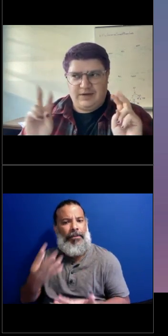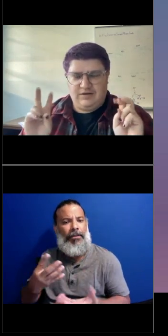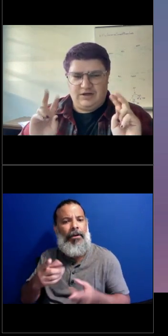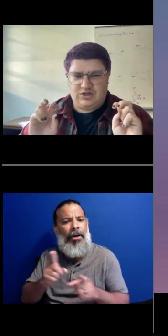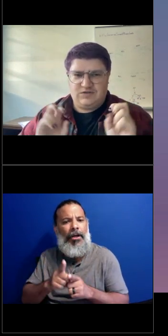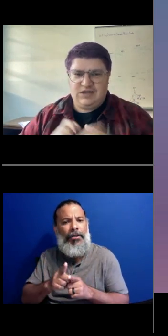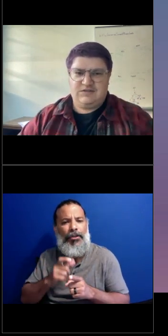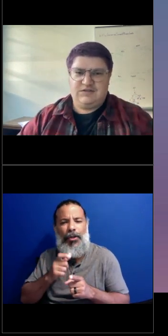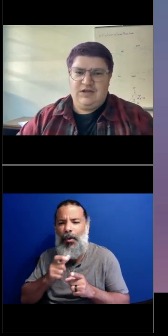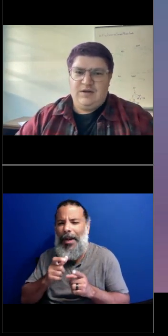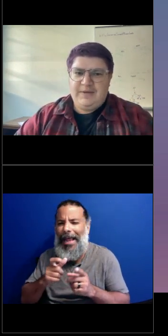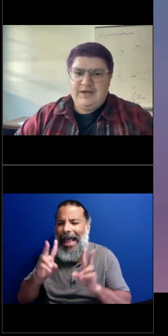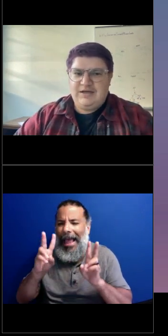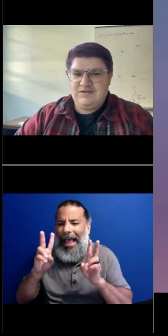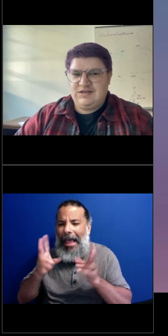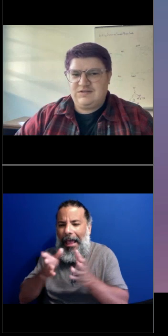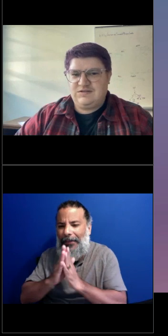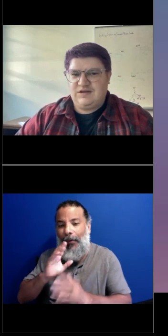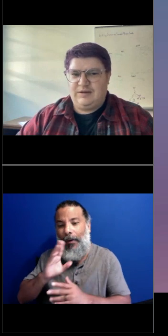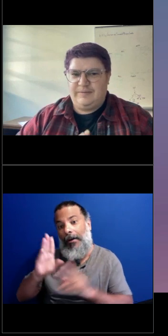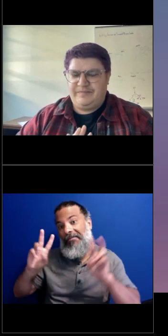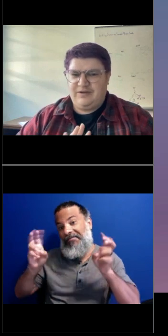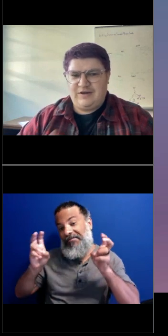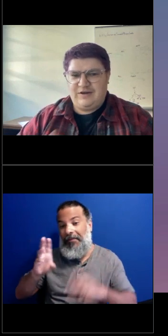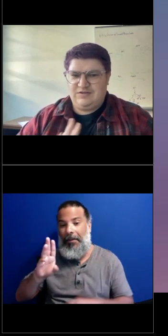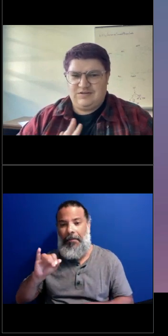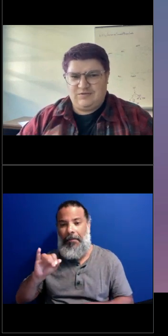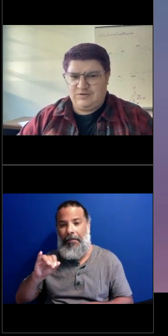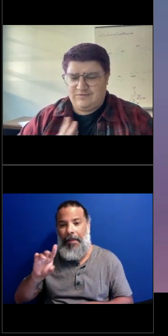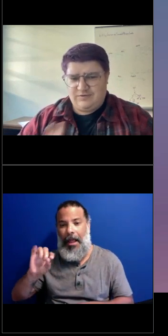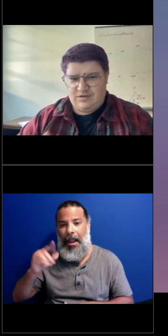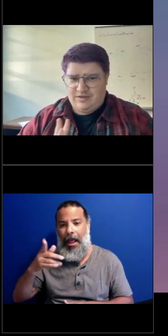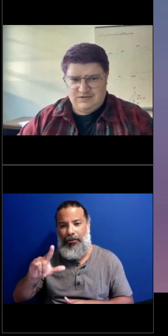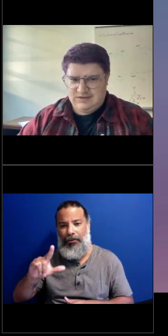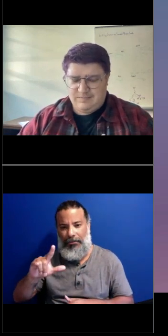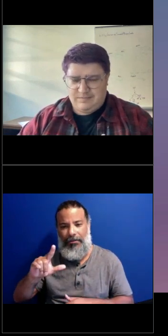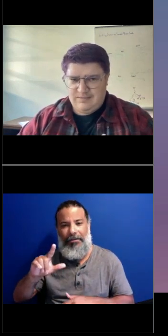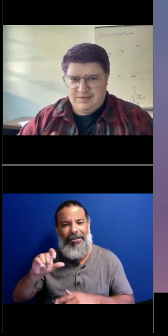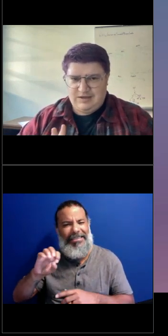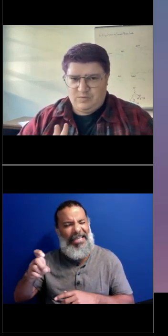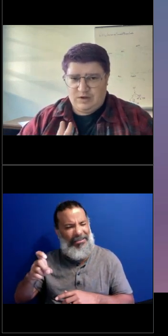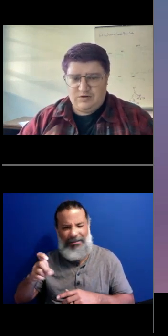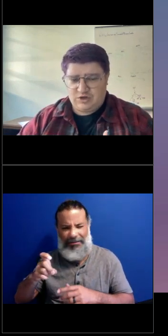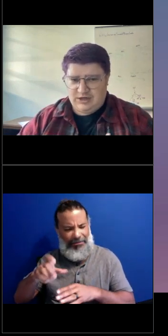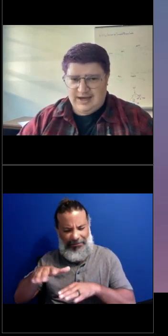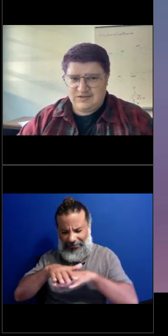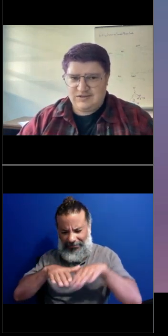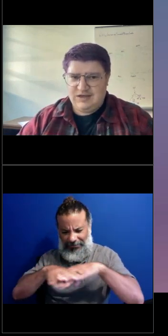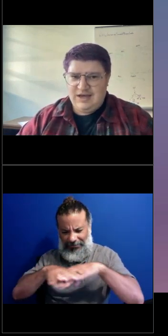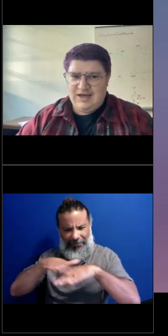for biological sex because that's confounding several different things that might be what you're trying to ask, and